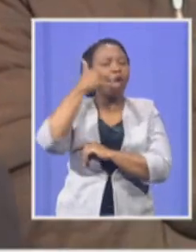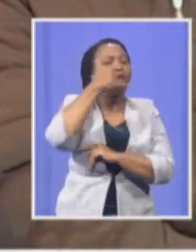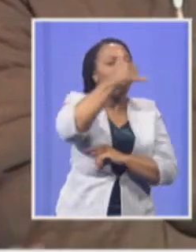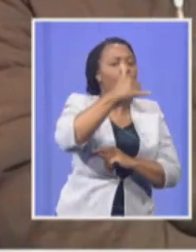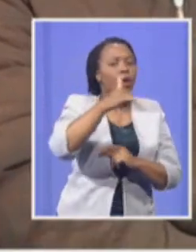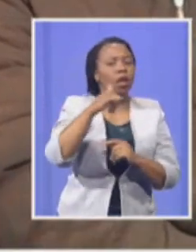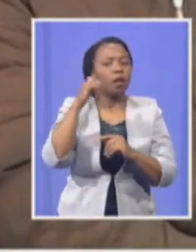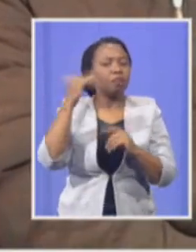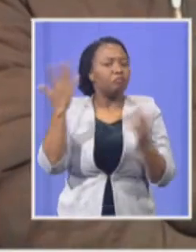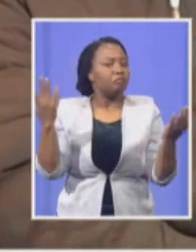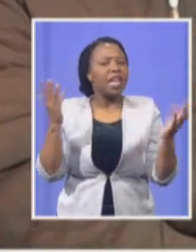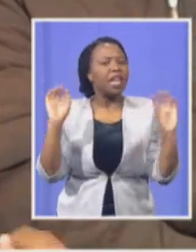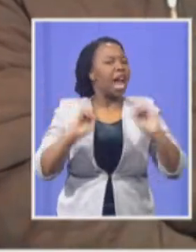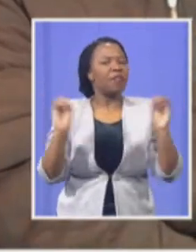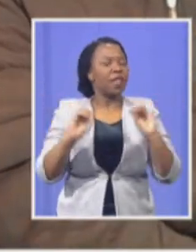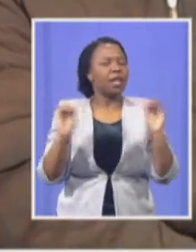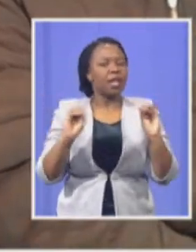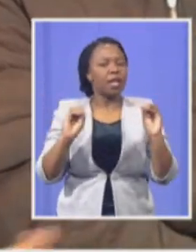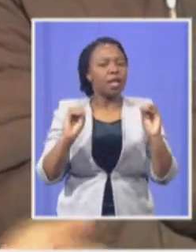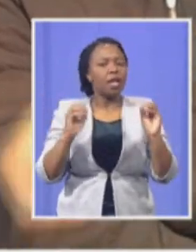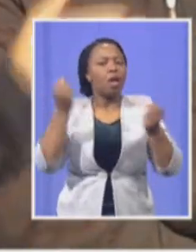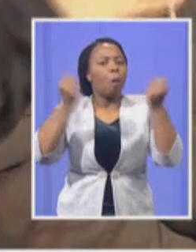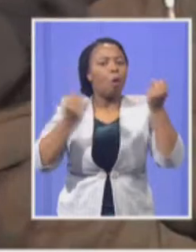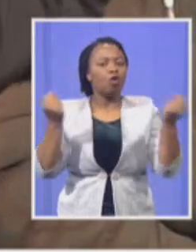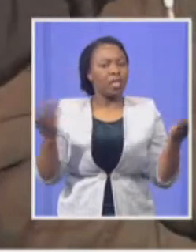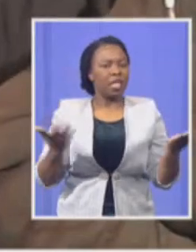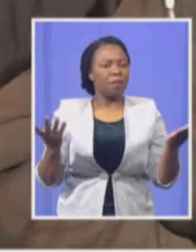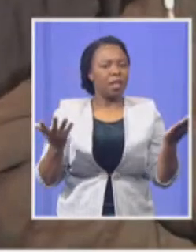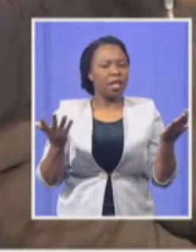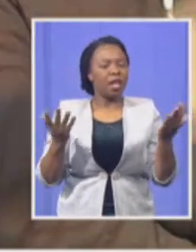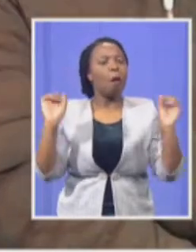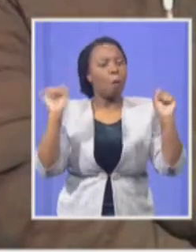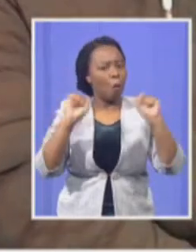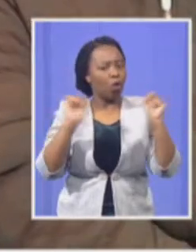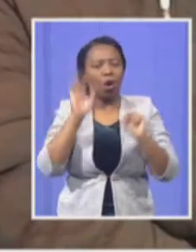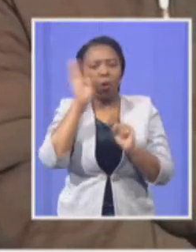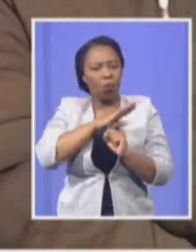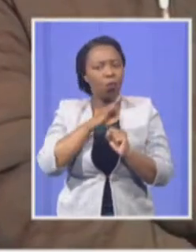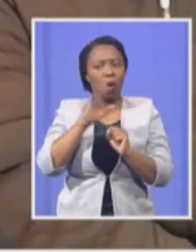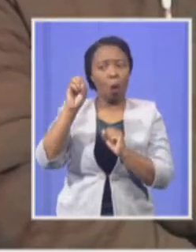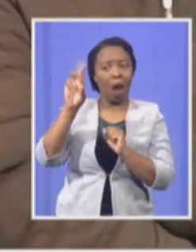There's nothing. Imoto you come, sound surprising when imoto zase-Orlando today.